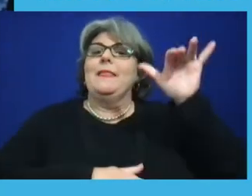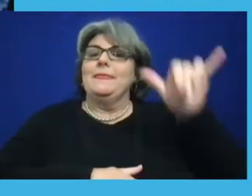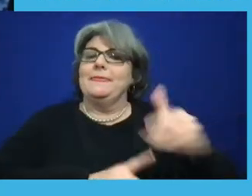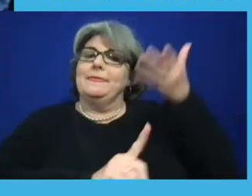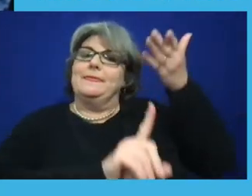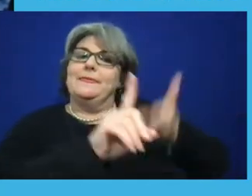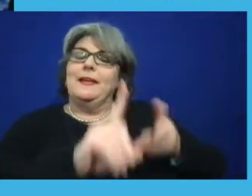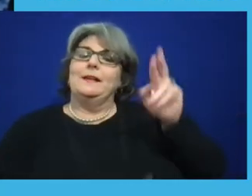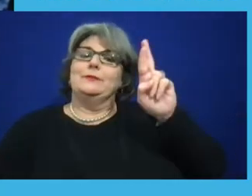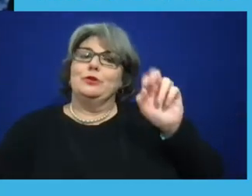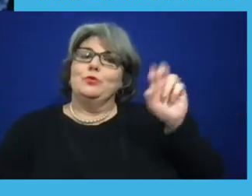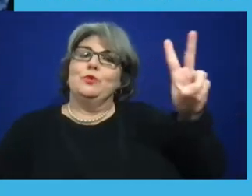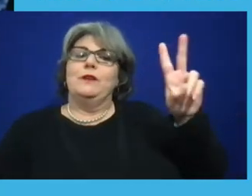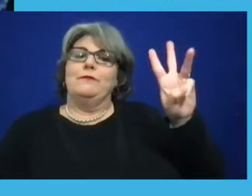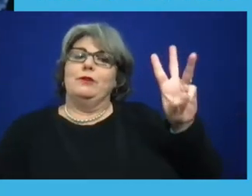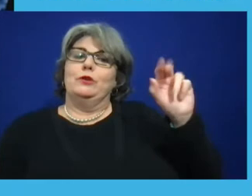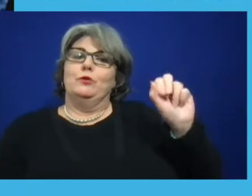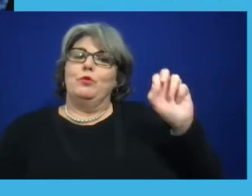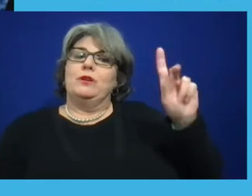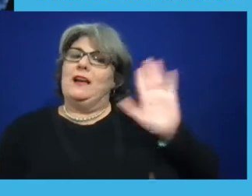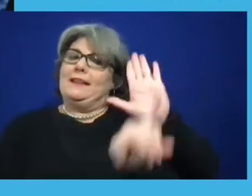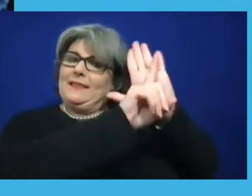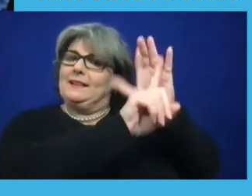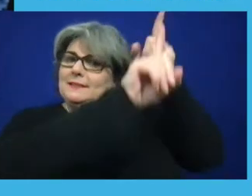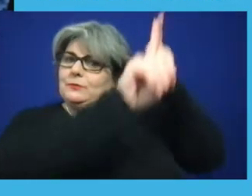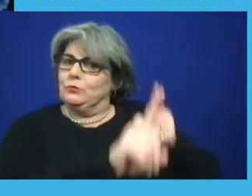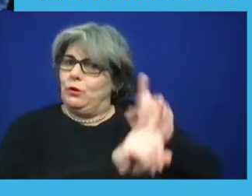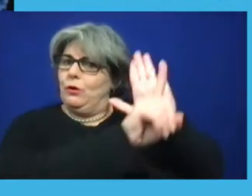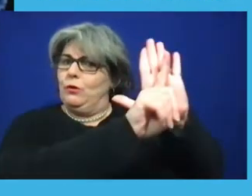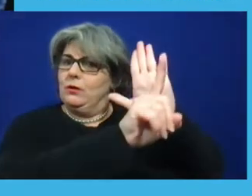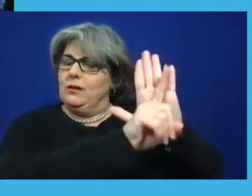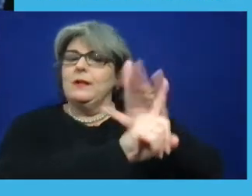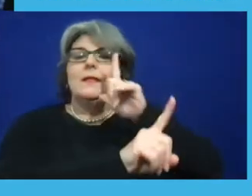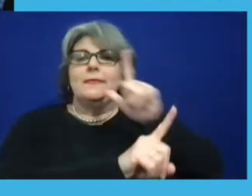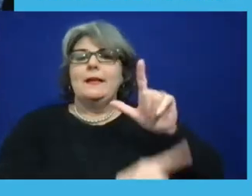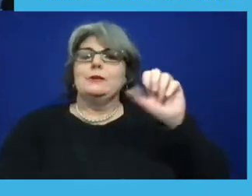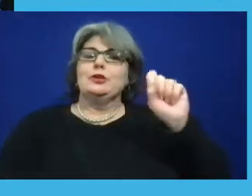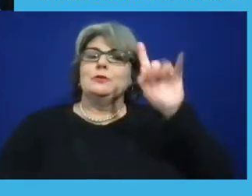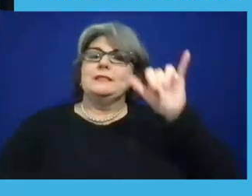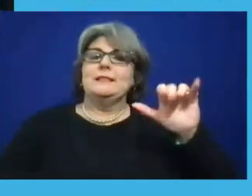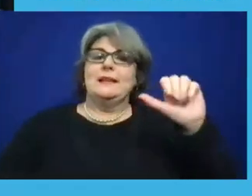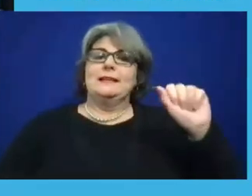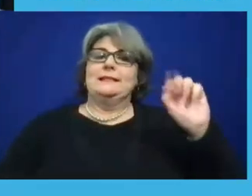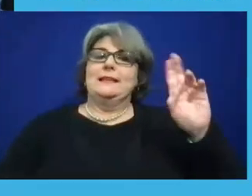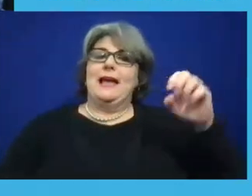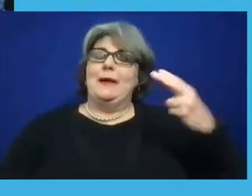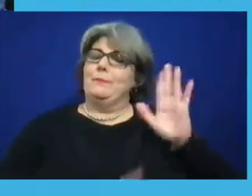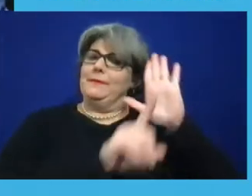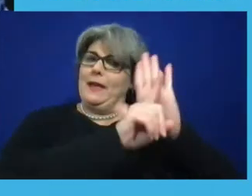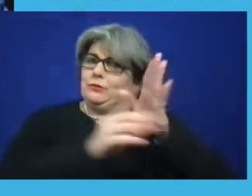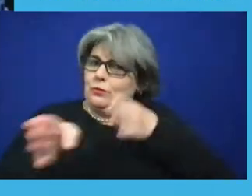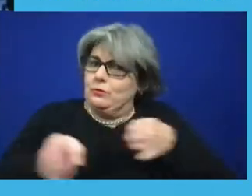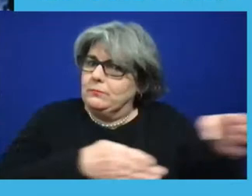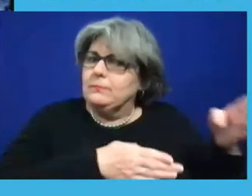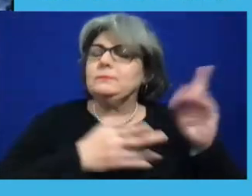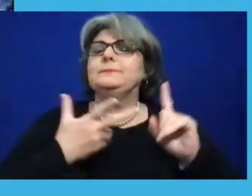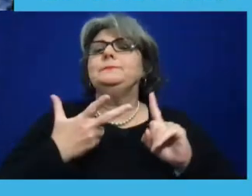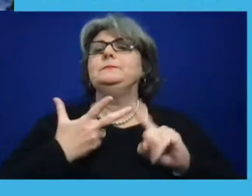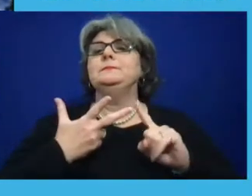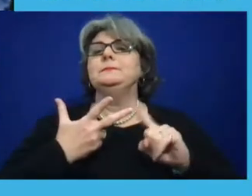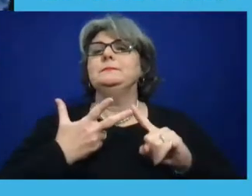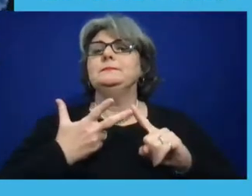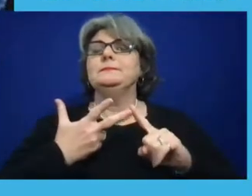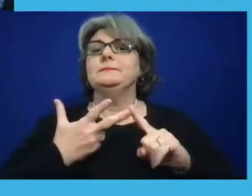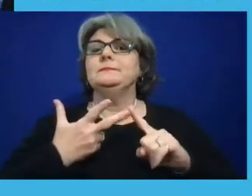sick fighting for the United States of America. That's who Reverend Warnock is. That's his agenda. That's who